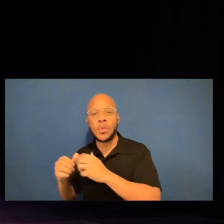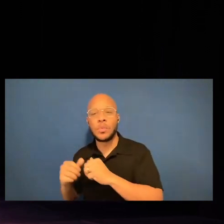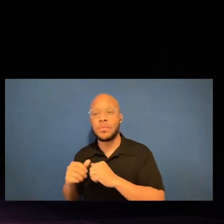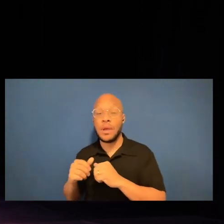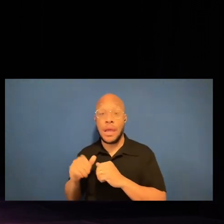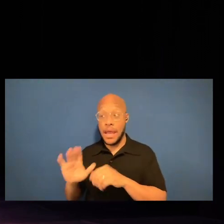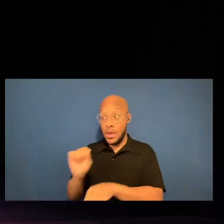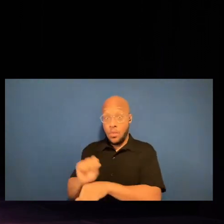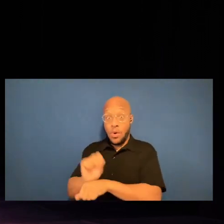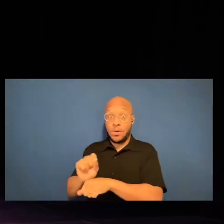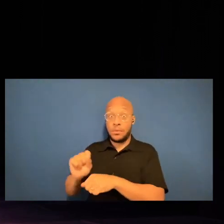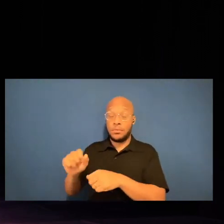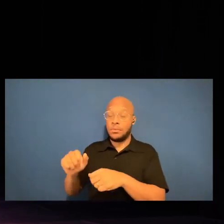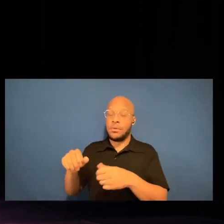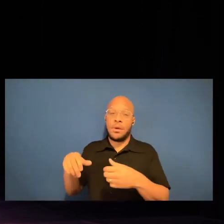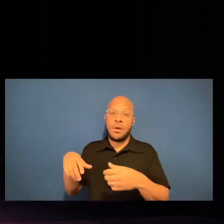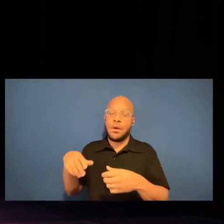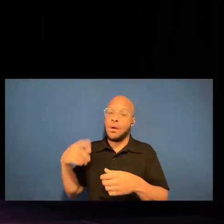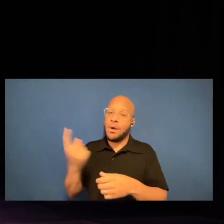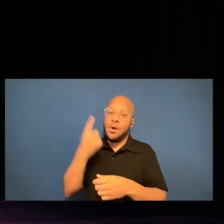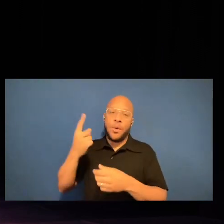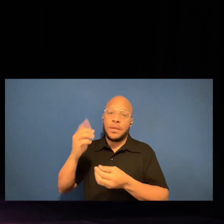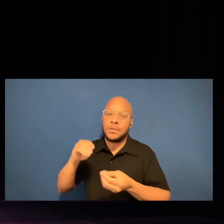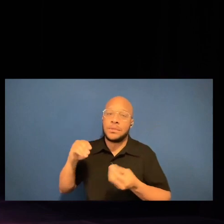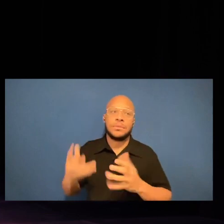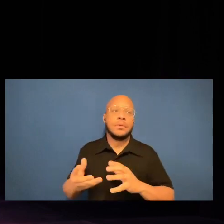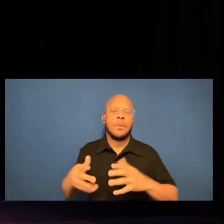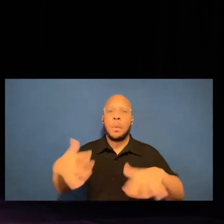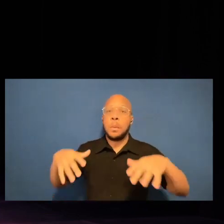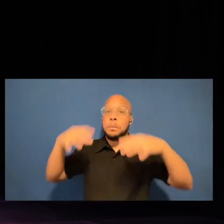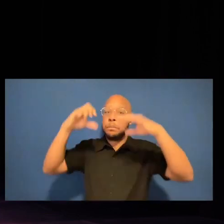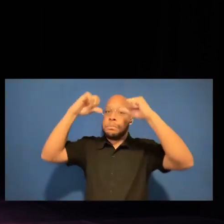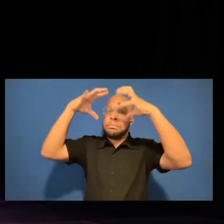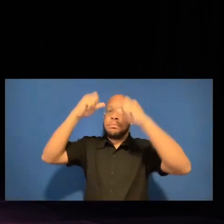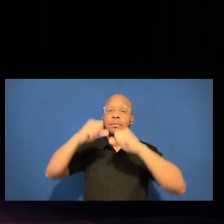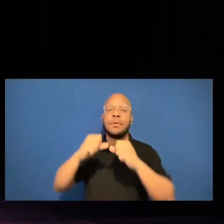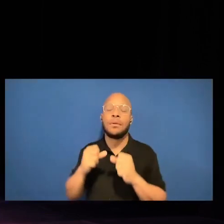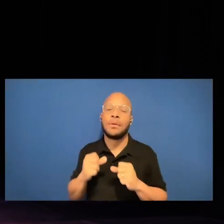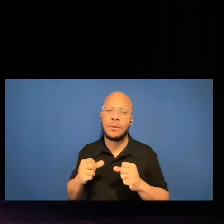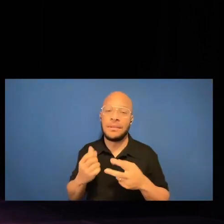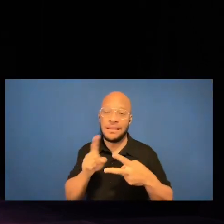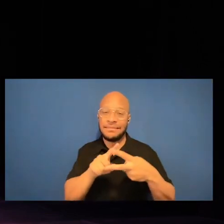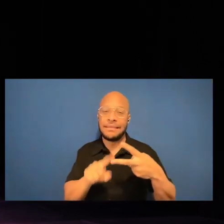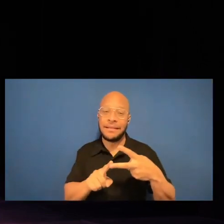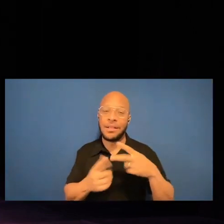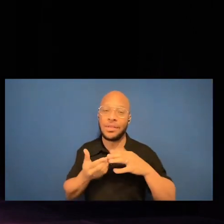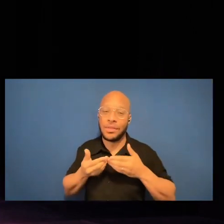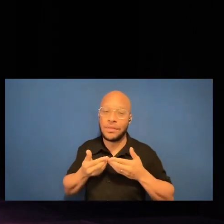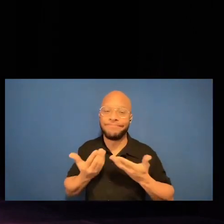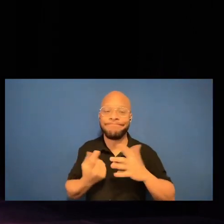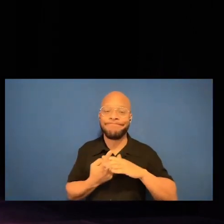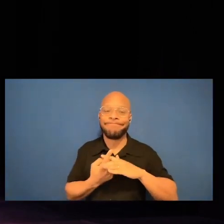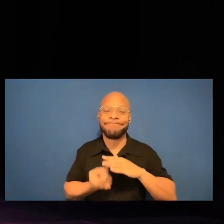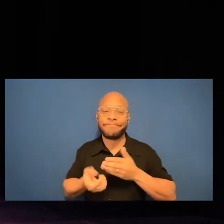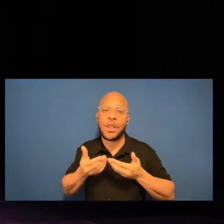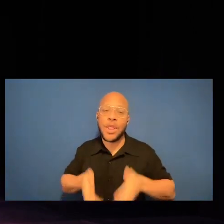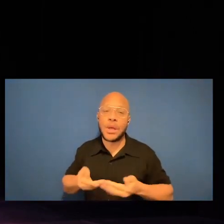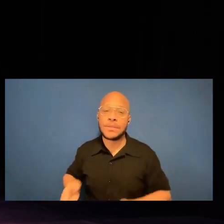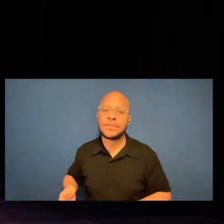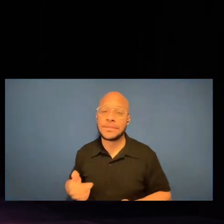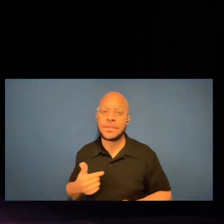hold their spirit closely, especially during this festival, in recognition, as they all gave so much to the field. Take a deep